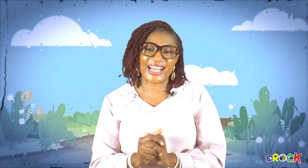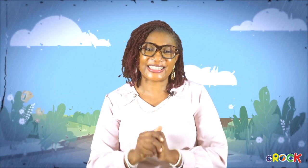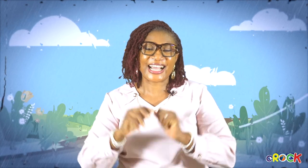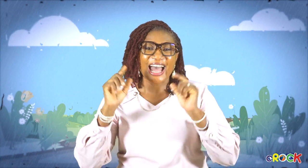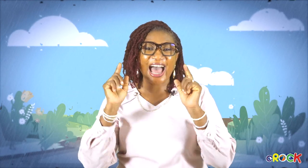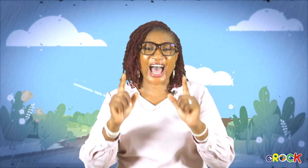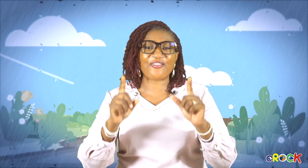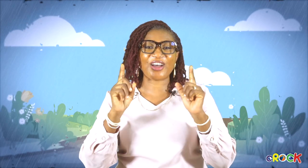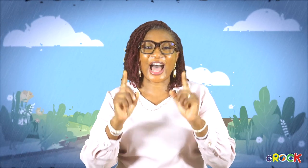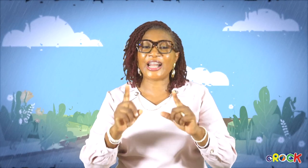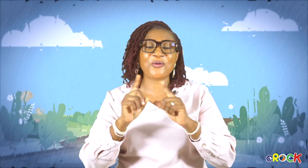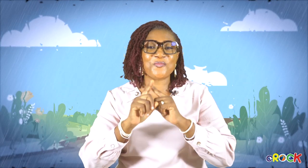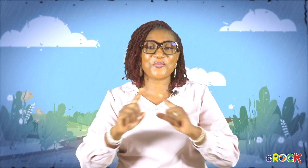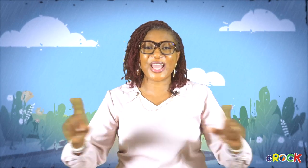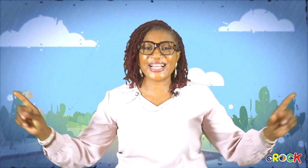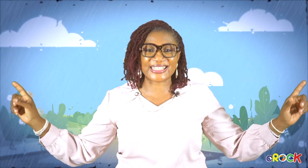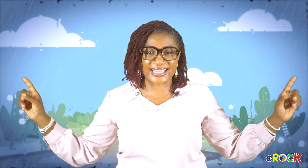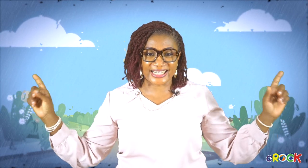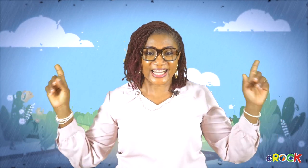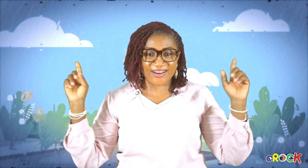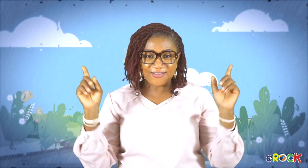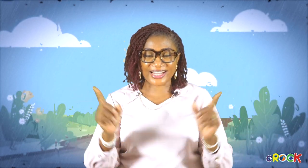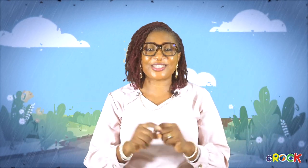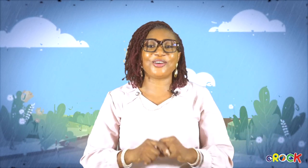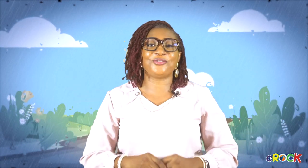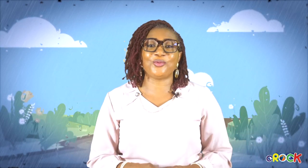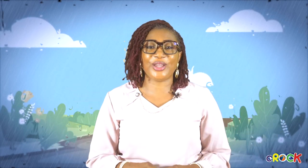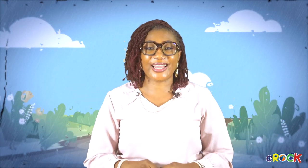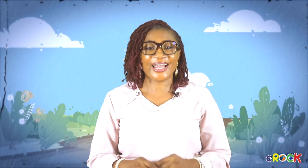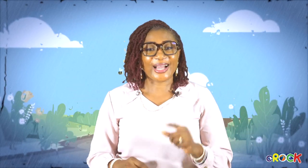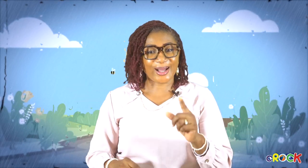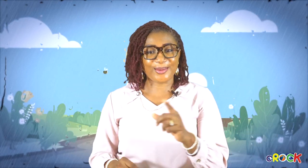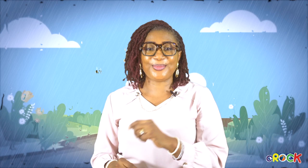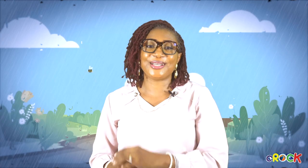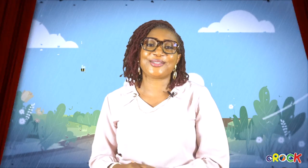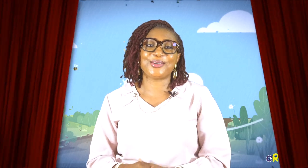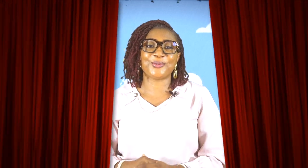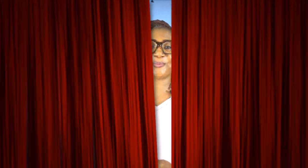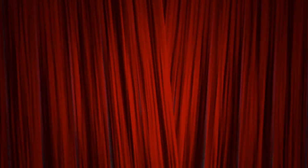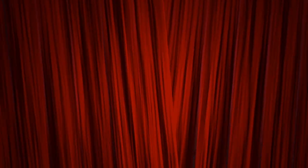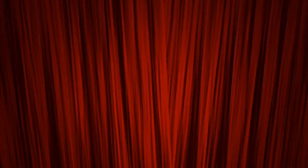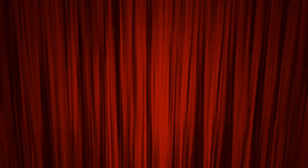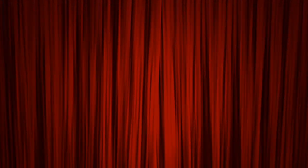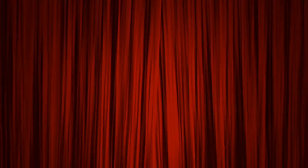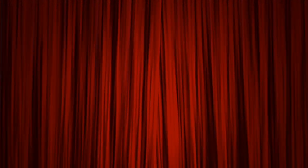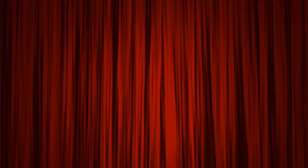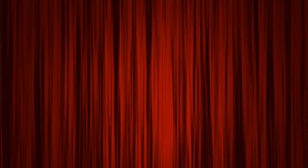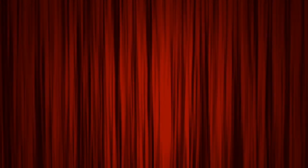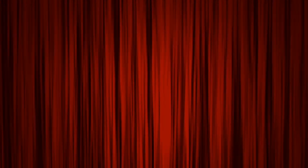sanitize your hands. Have an amazing rest of the week. God bless you.